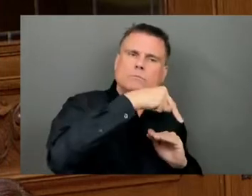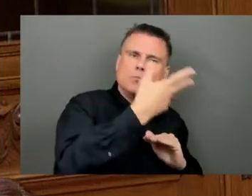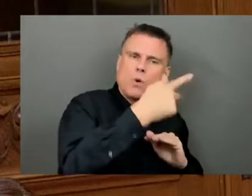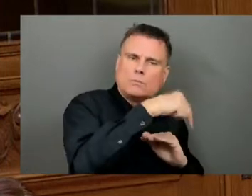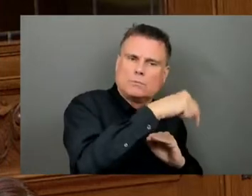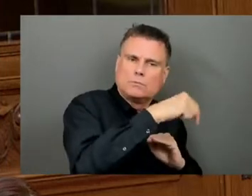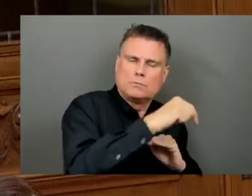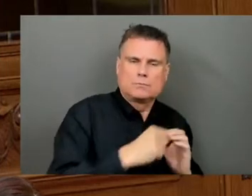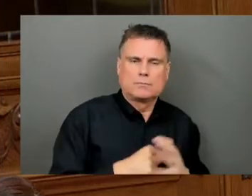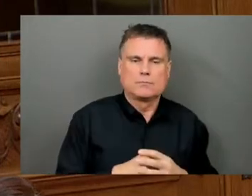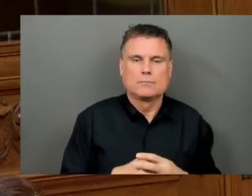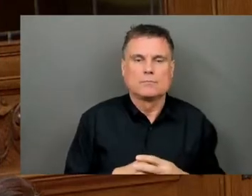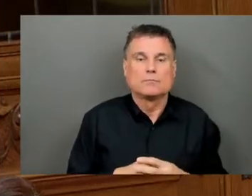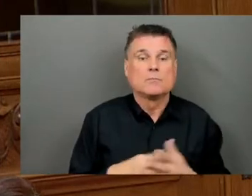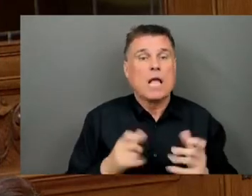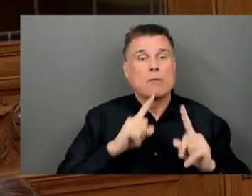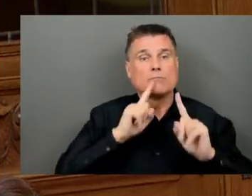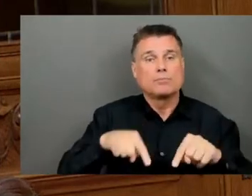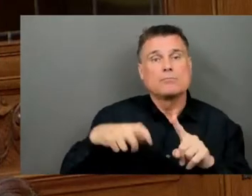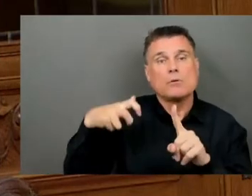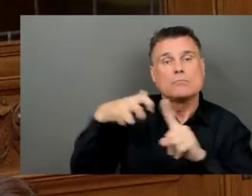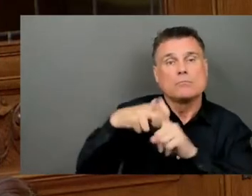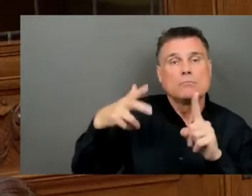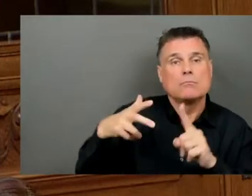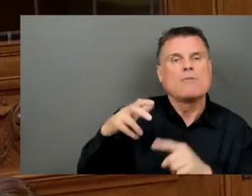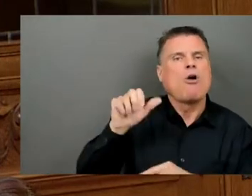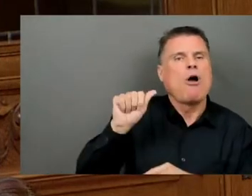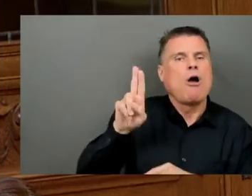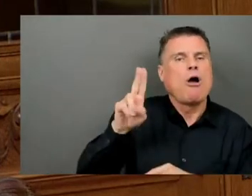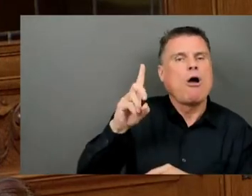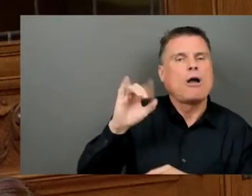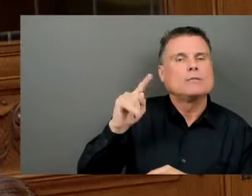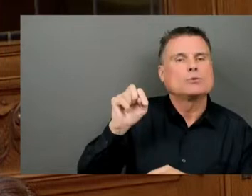Failure to have this investigated by an independent party,